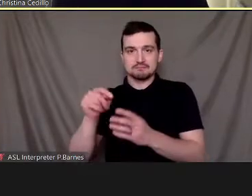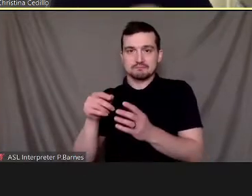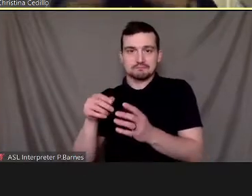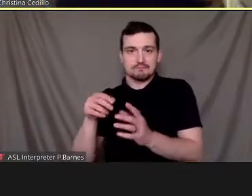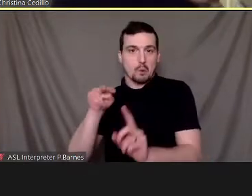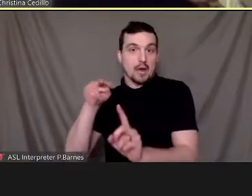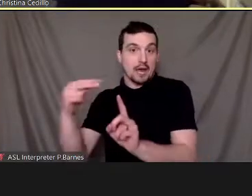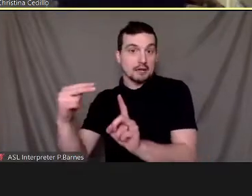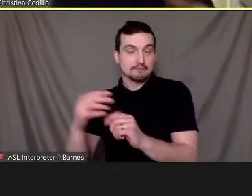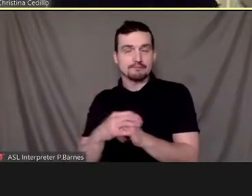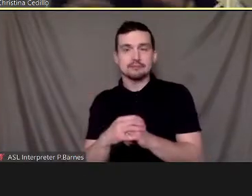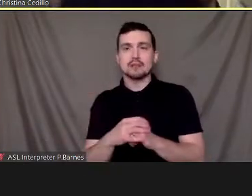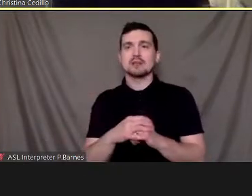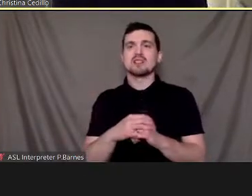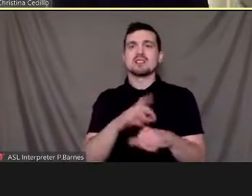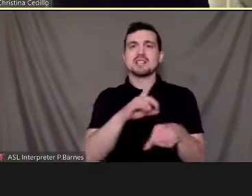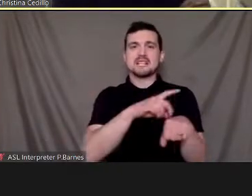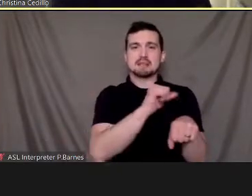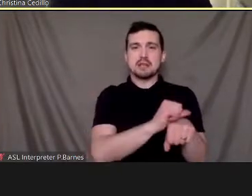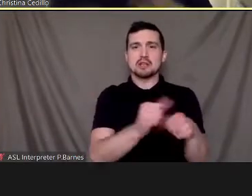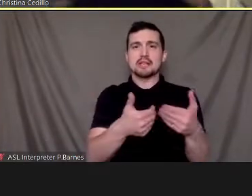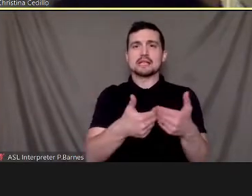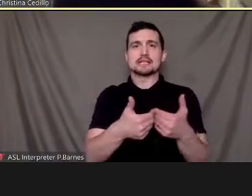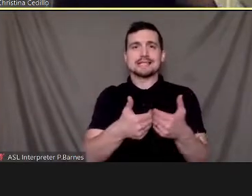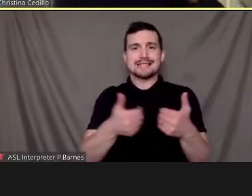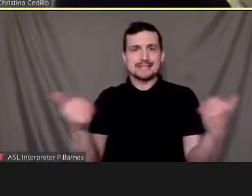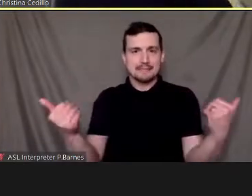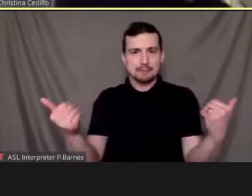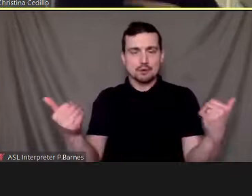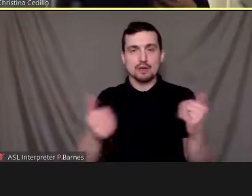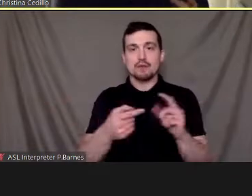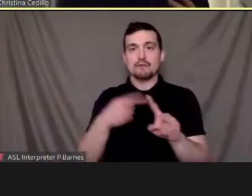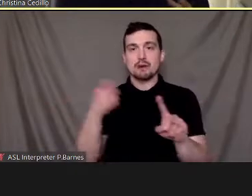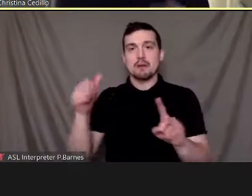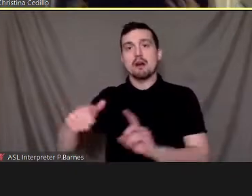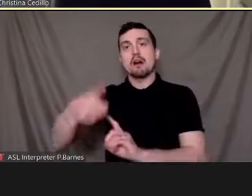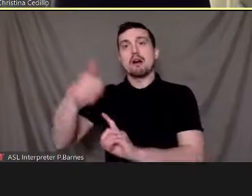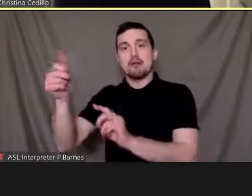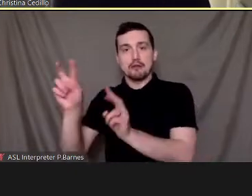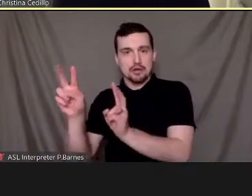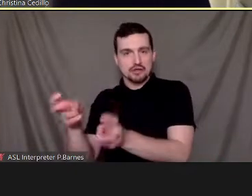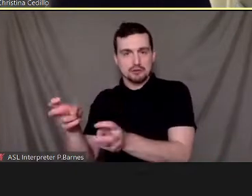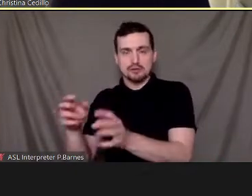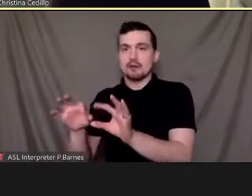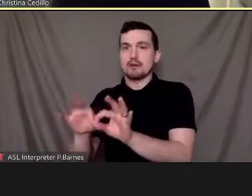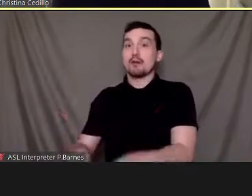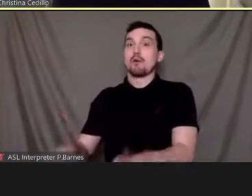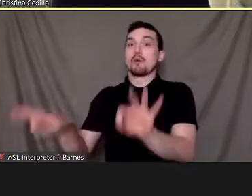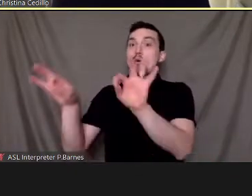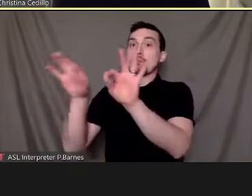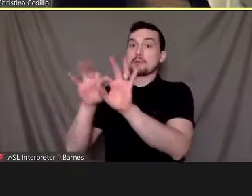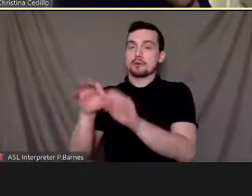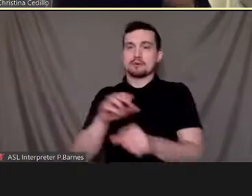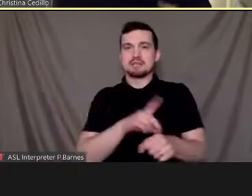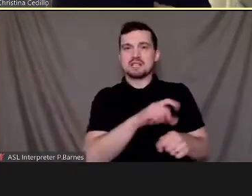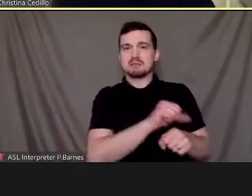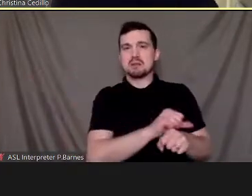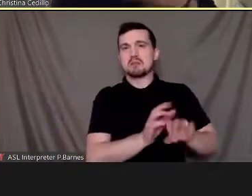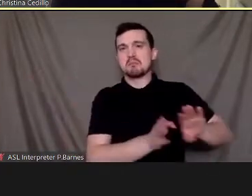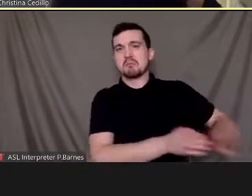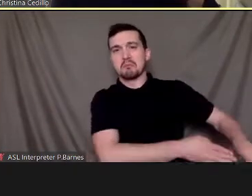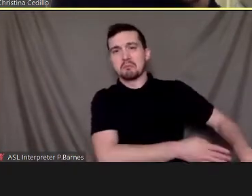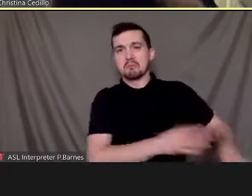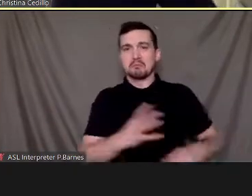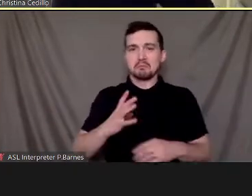is separated and disconnected from other issues that are very important. A lot of the times it might be thought